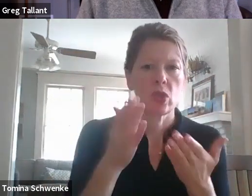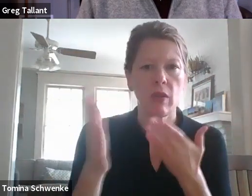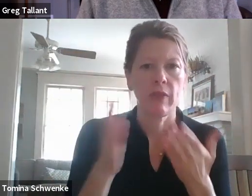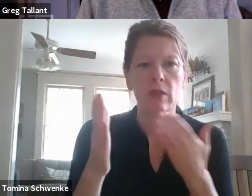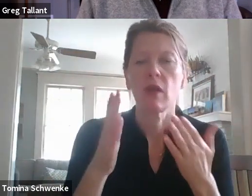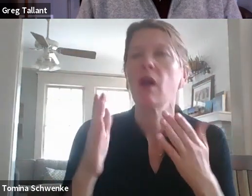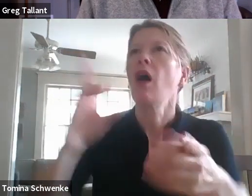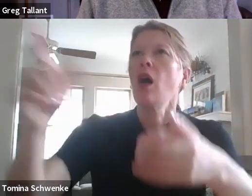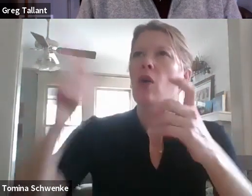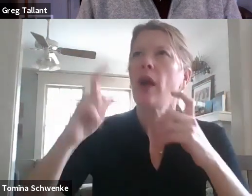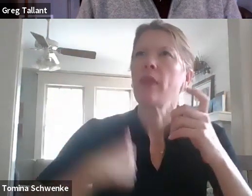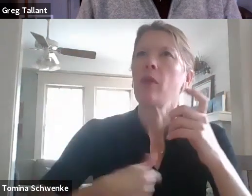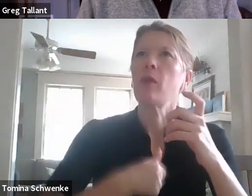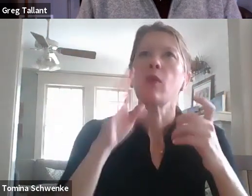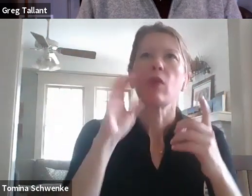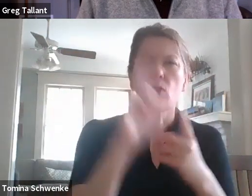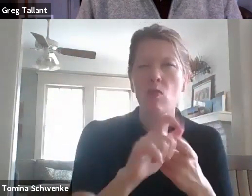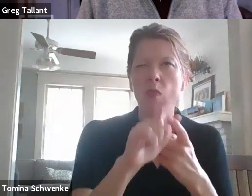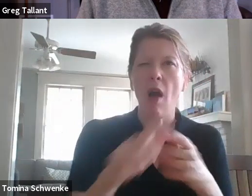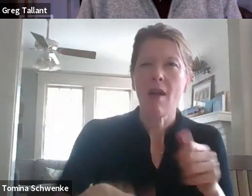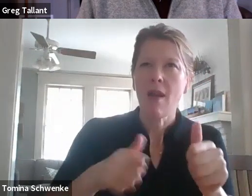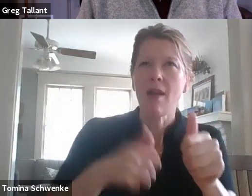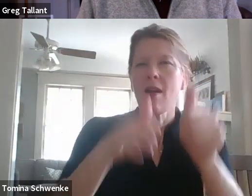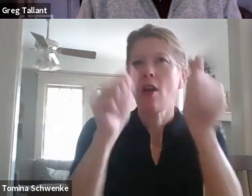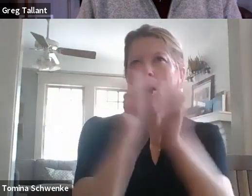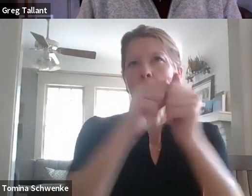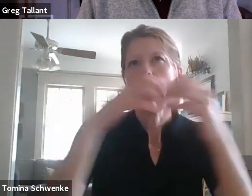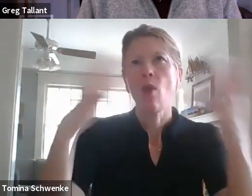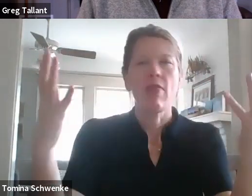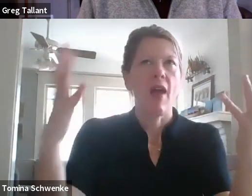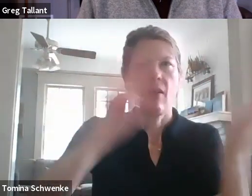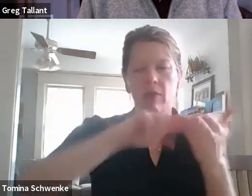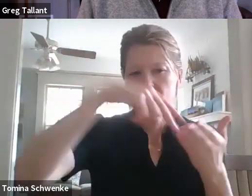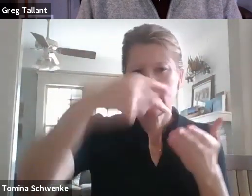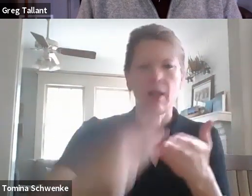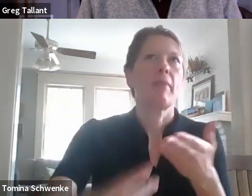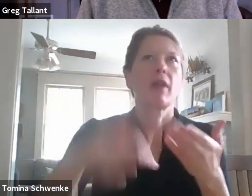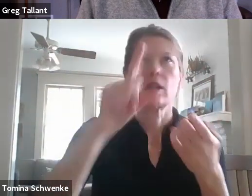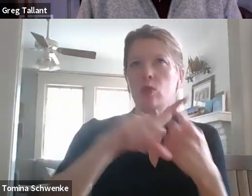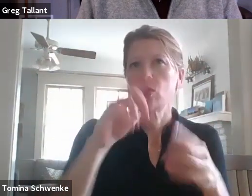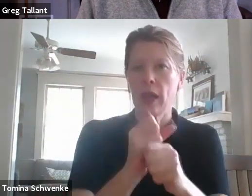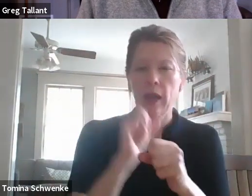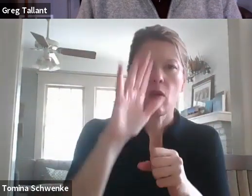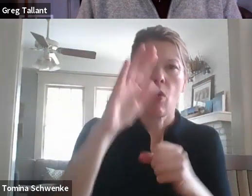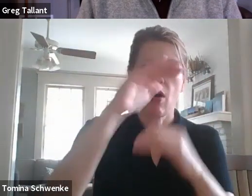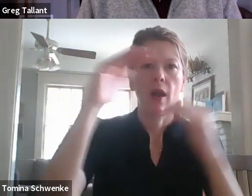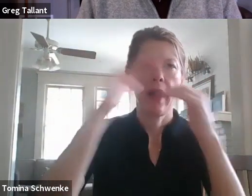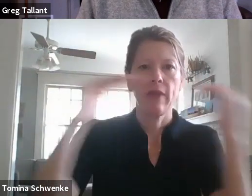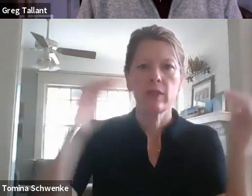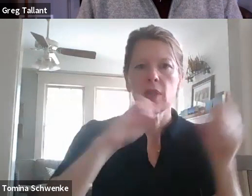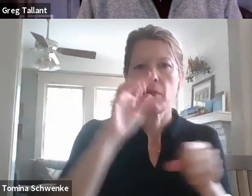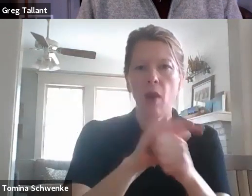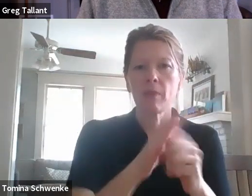Grant that we may run without stumbling to obtain your heavenly promises. Through Jesus Christ our